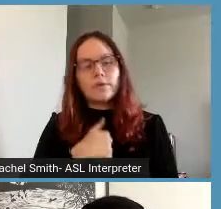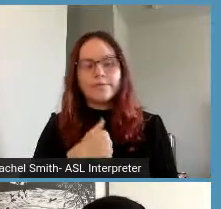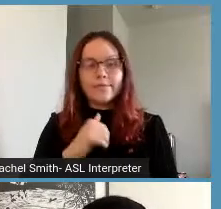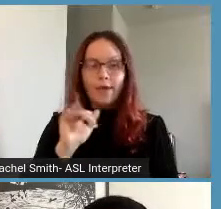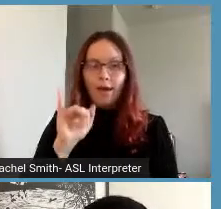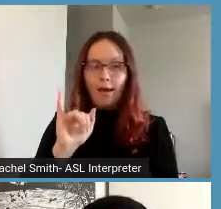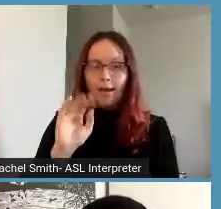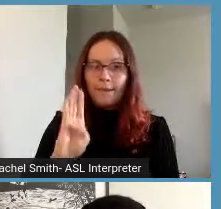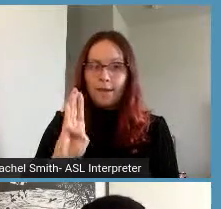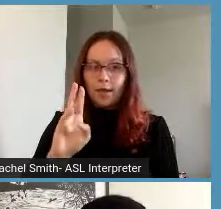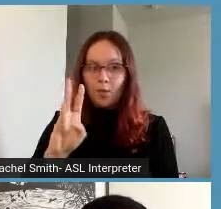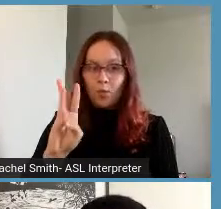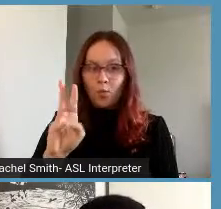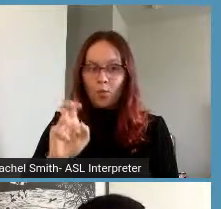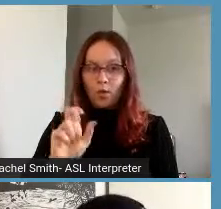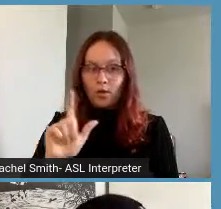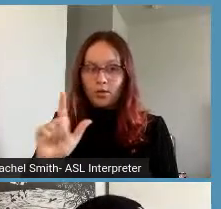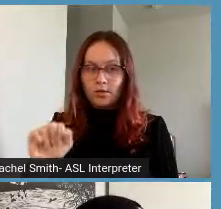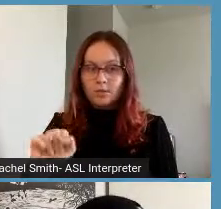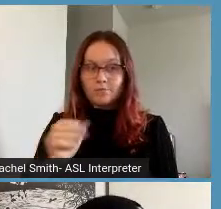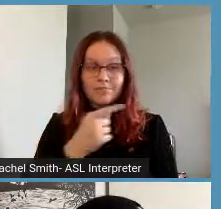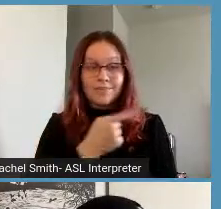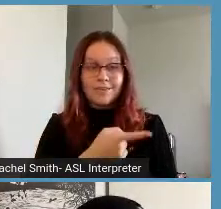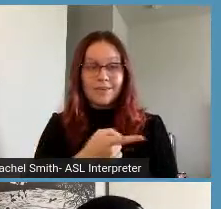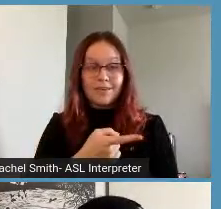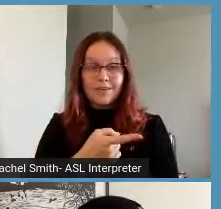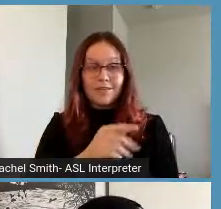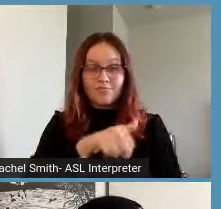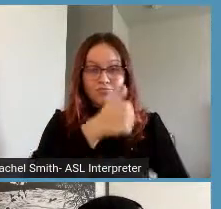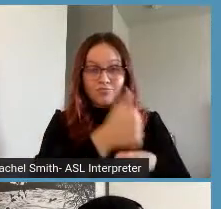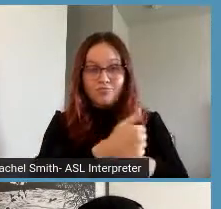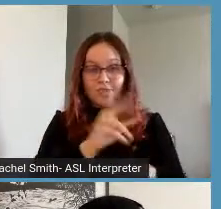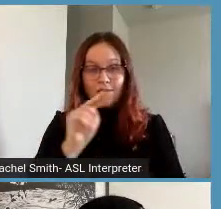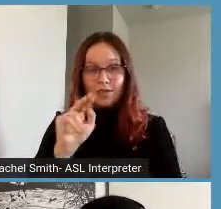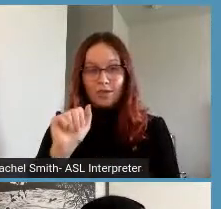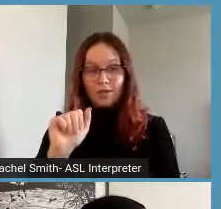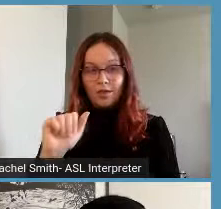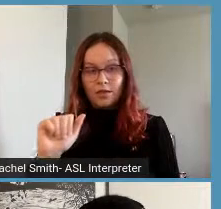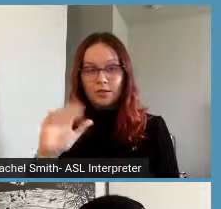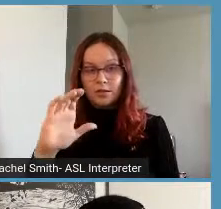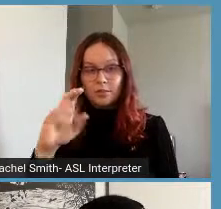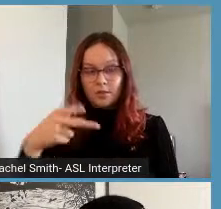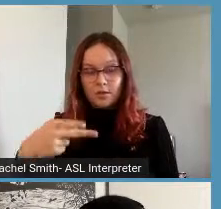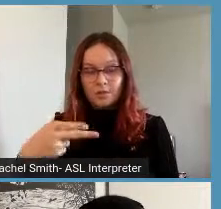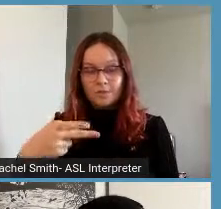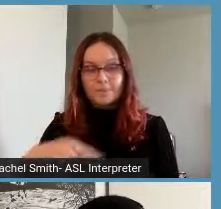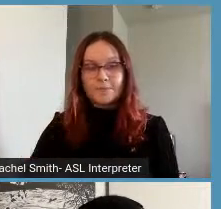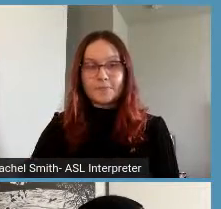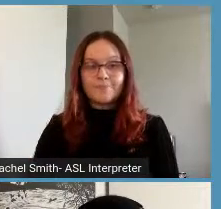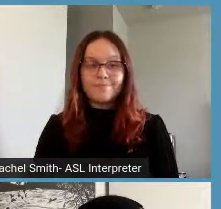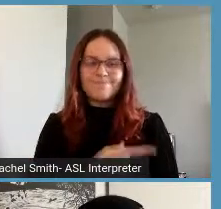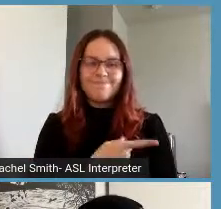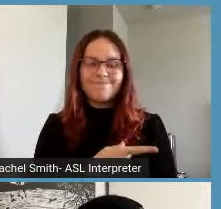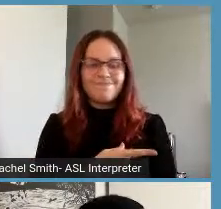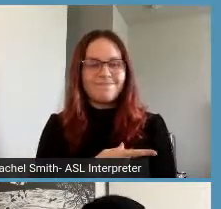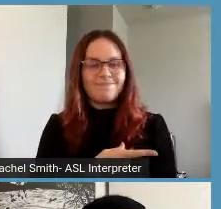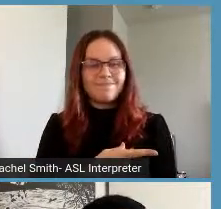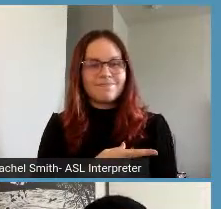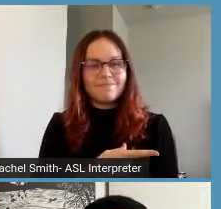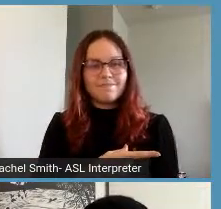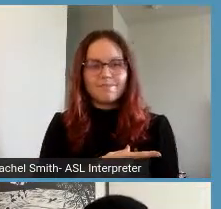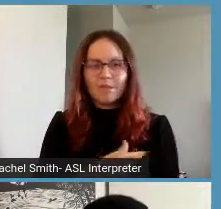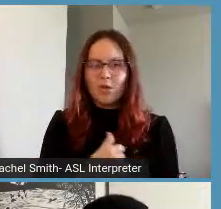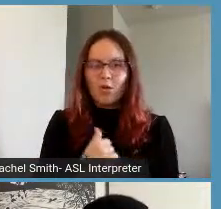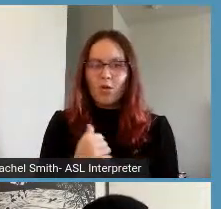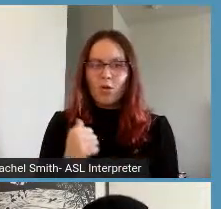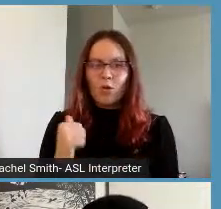who founded the NAACP with Jane Addams. And Wells refused to be relegated to a